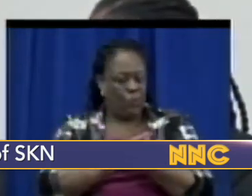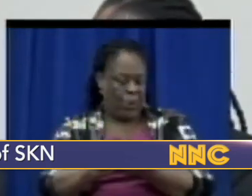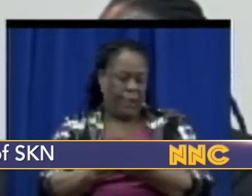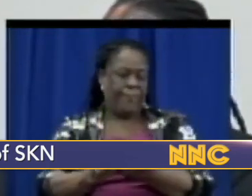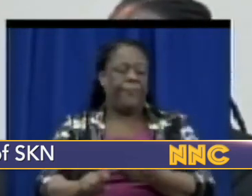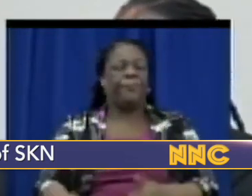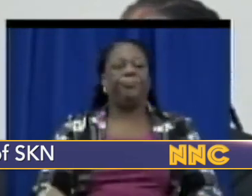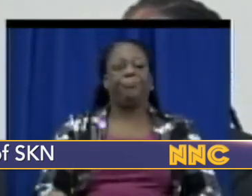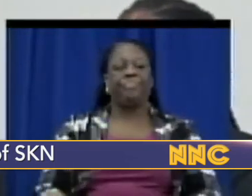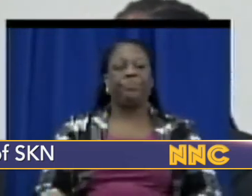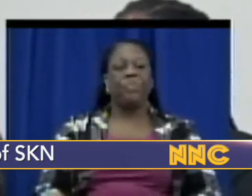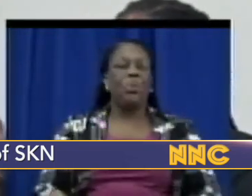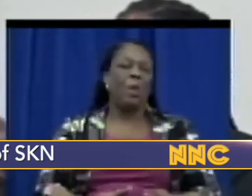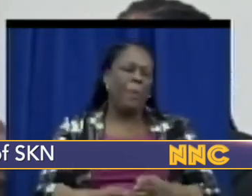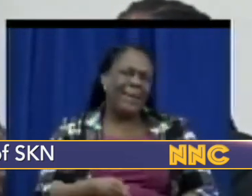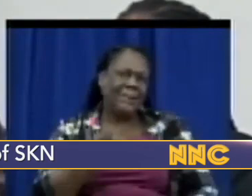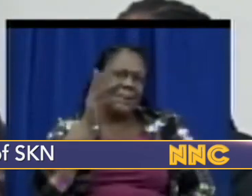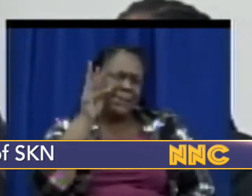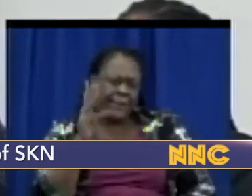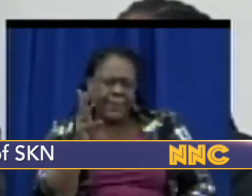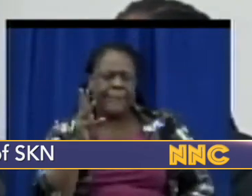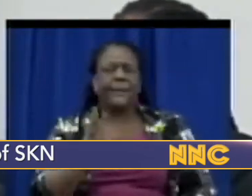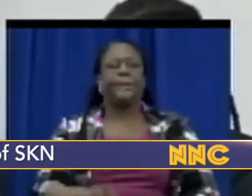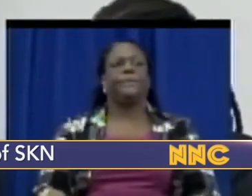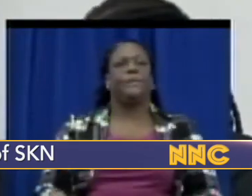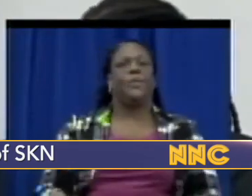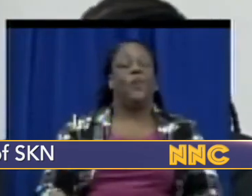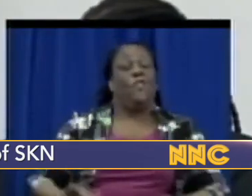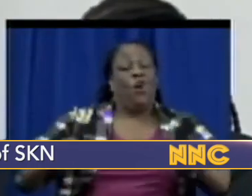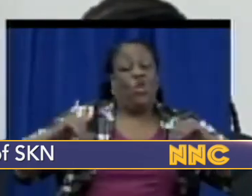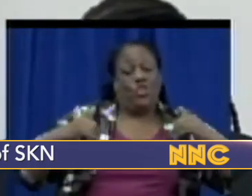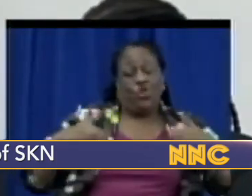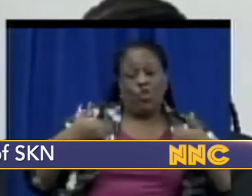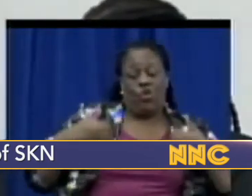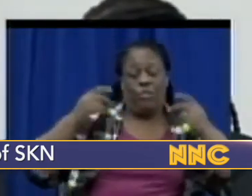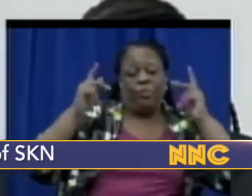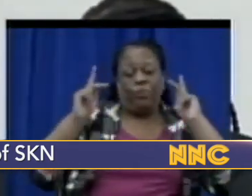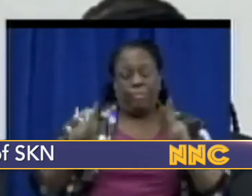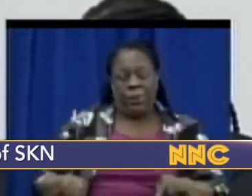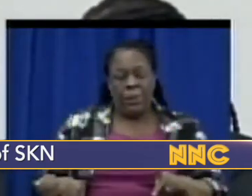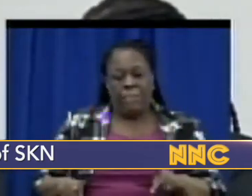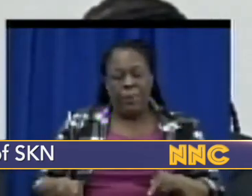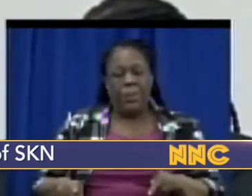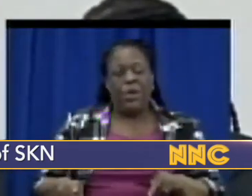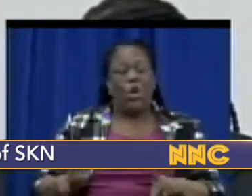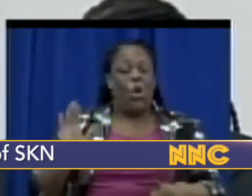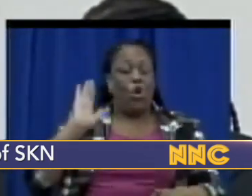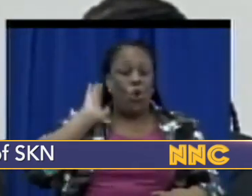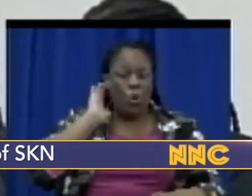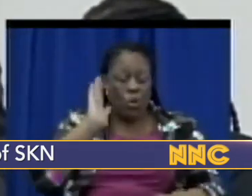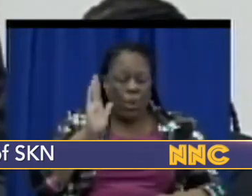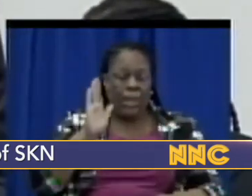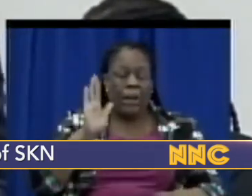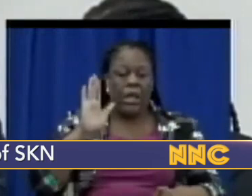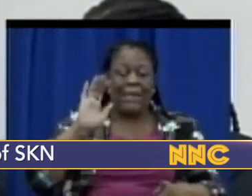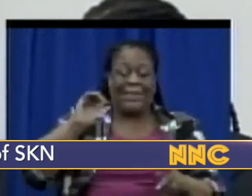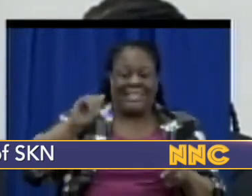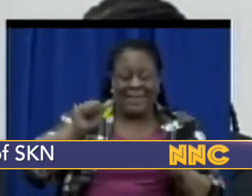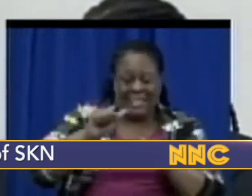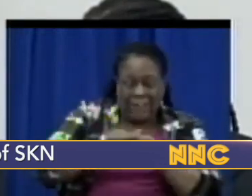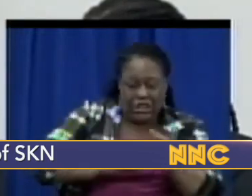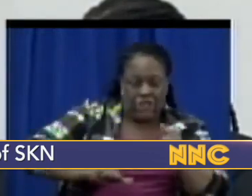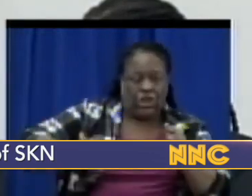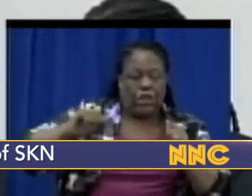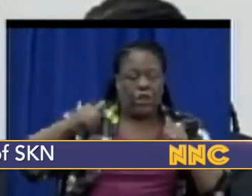Number six, Madam Speaker, is that we will not leave our young people behind. That each of our young persons